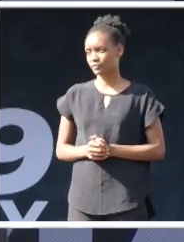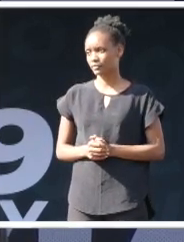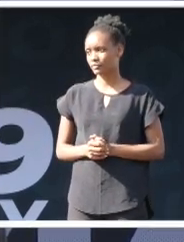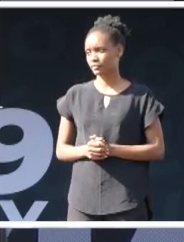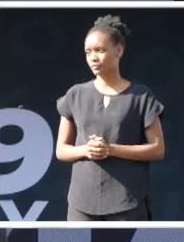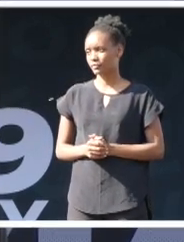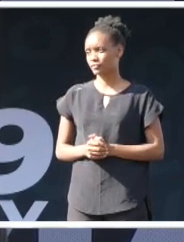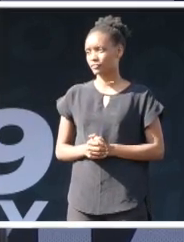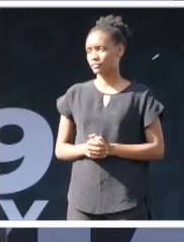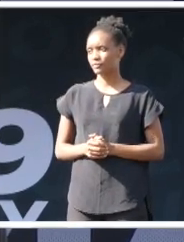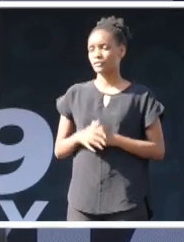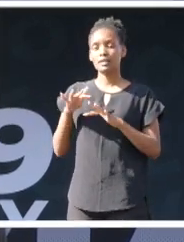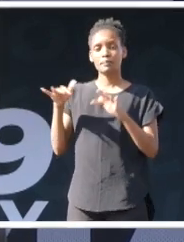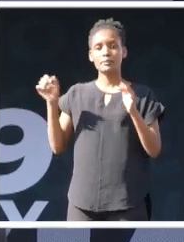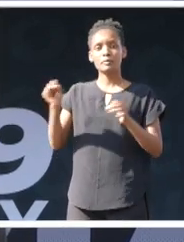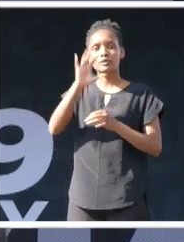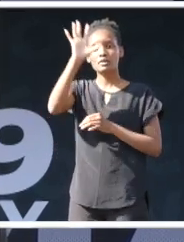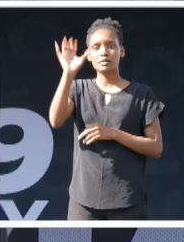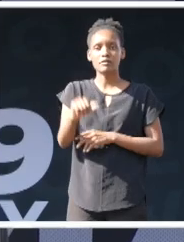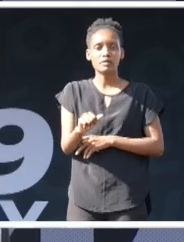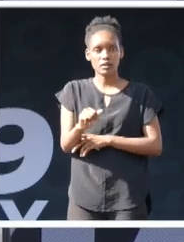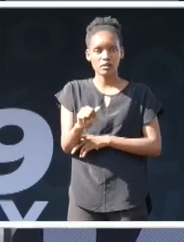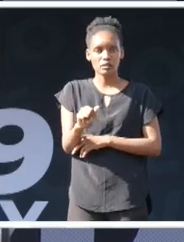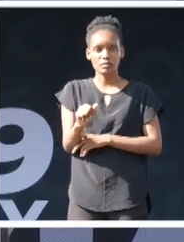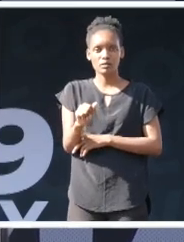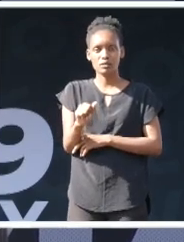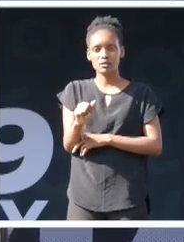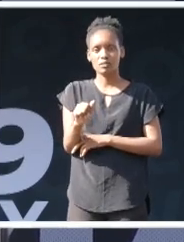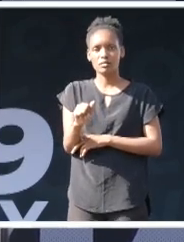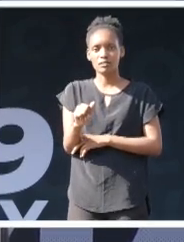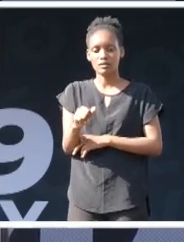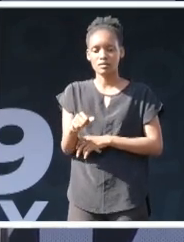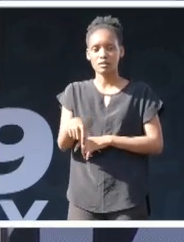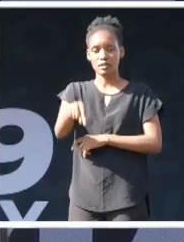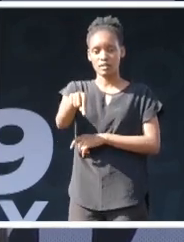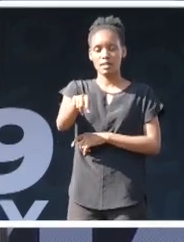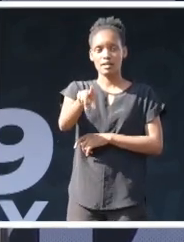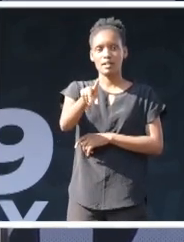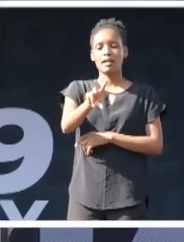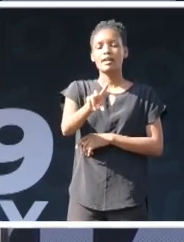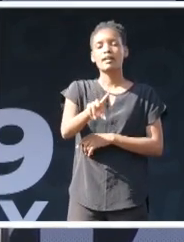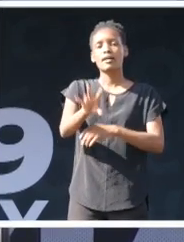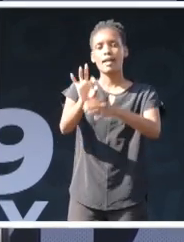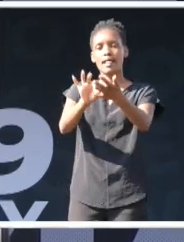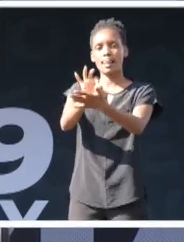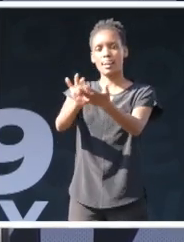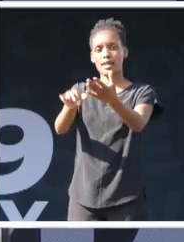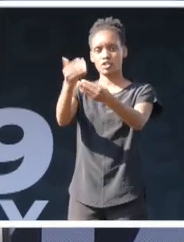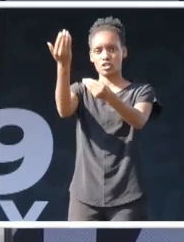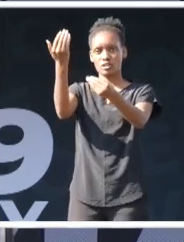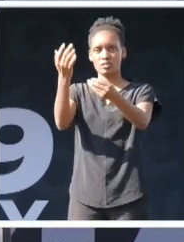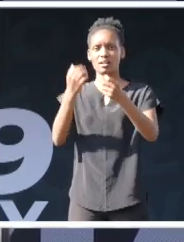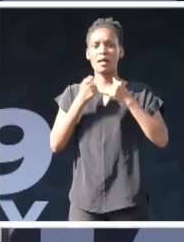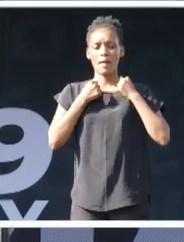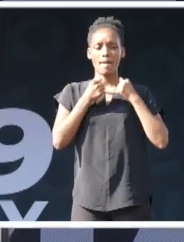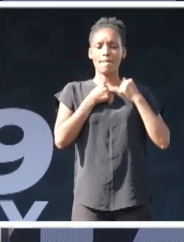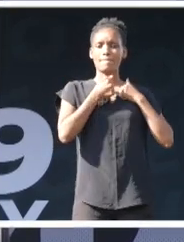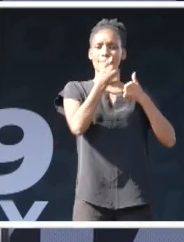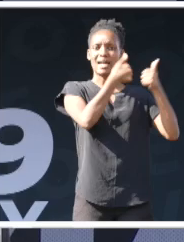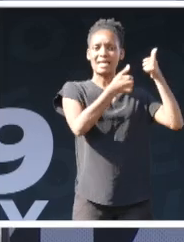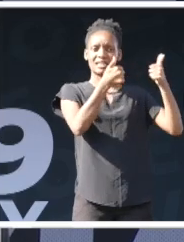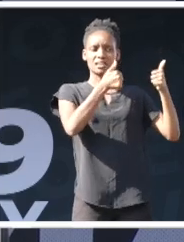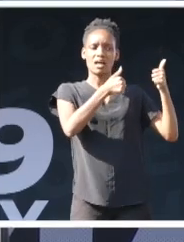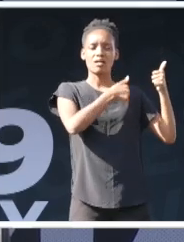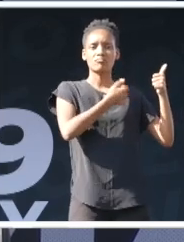So fellow South Africans, in this election, as it was said by my leaders who spoke before me, I